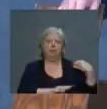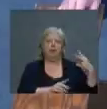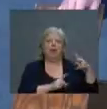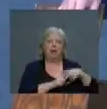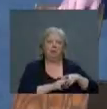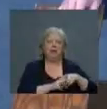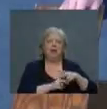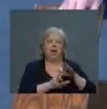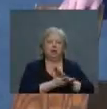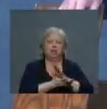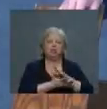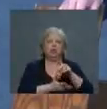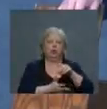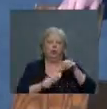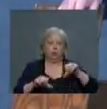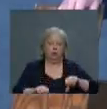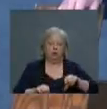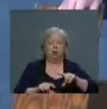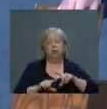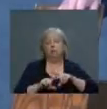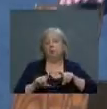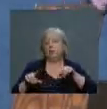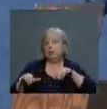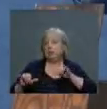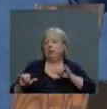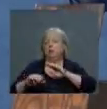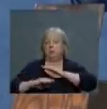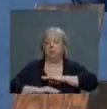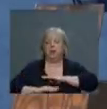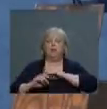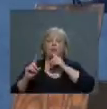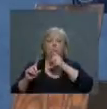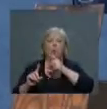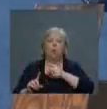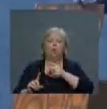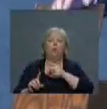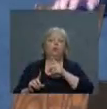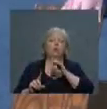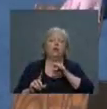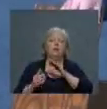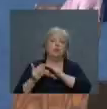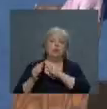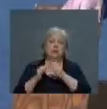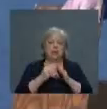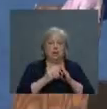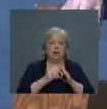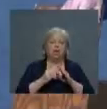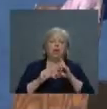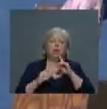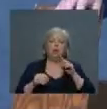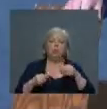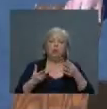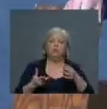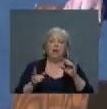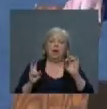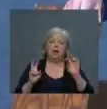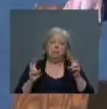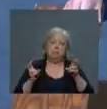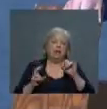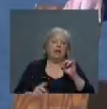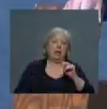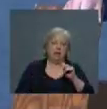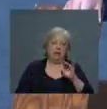down, but it still meets the goals and objectives of the city in providing infill development and